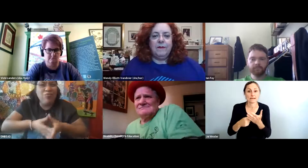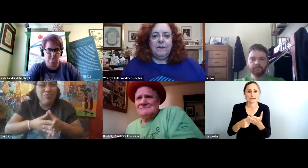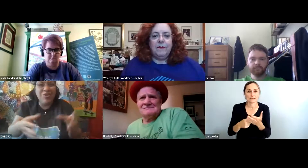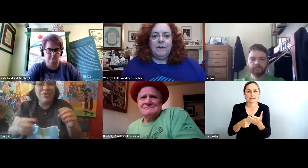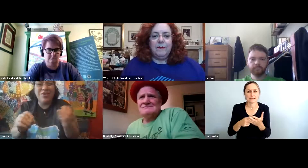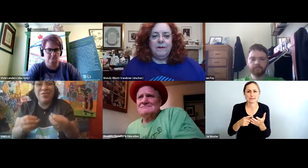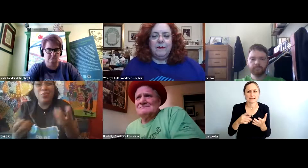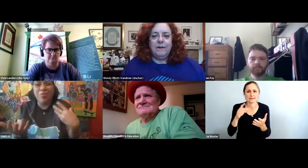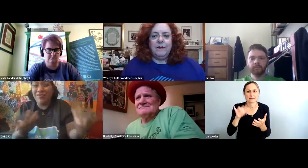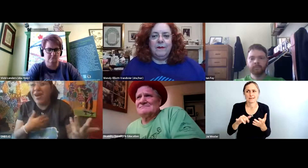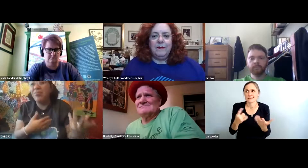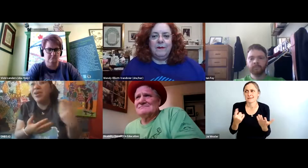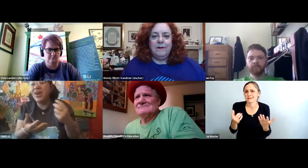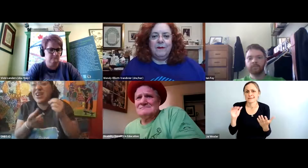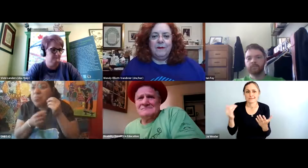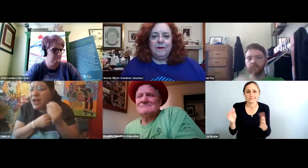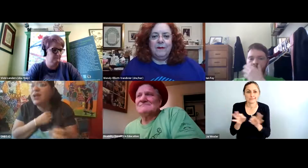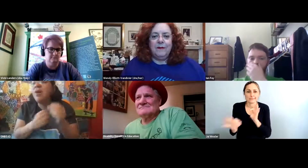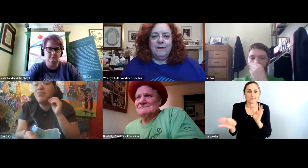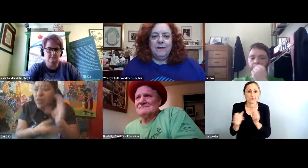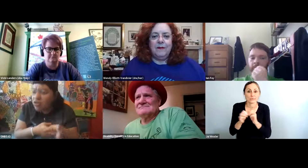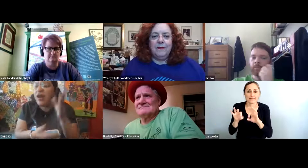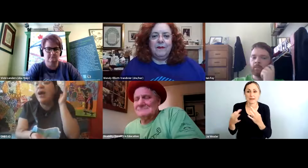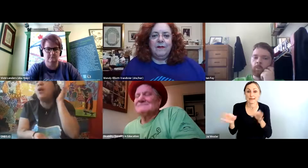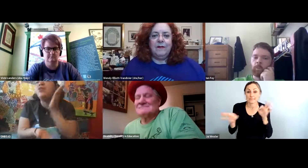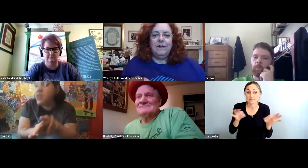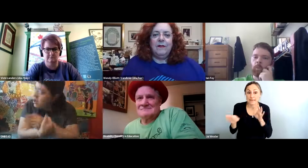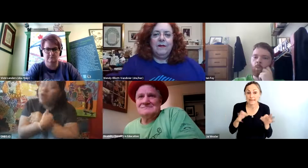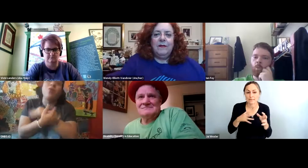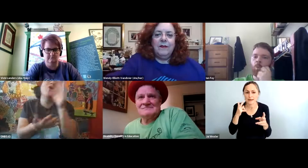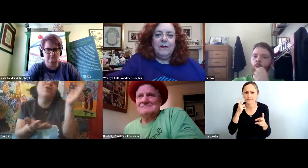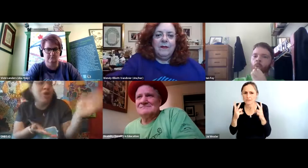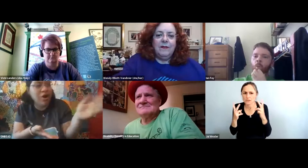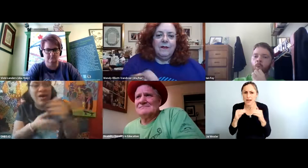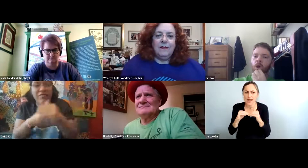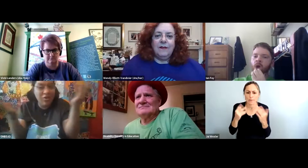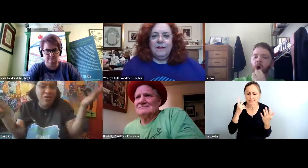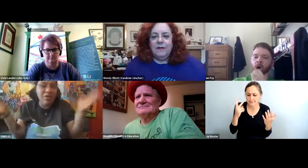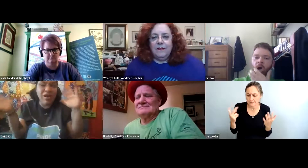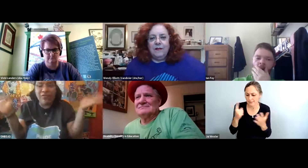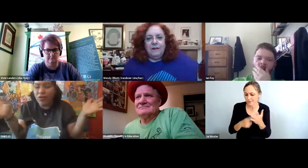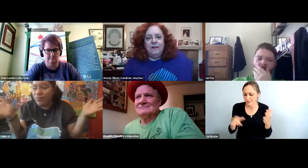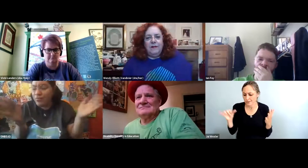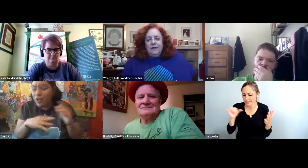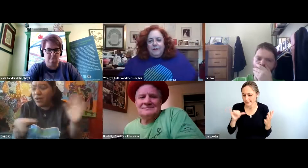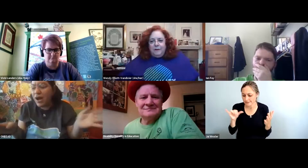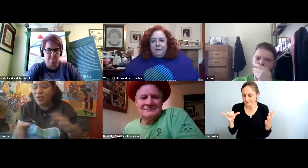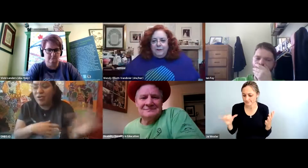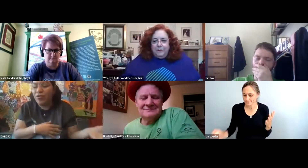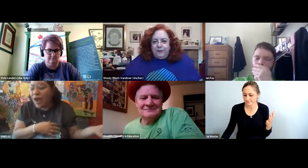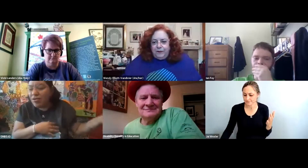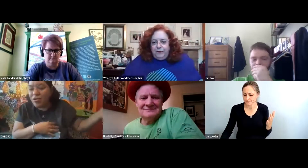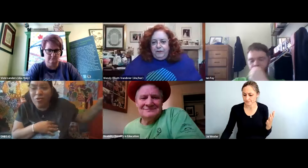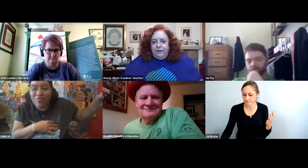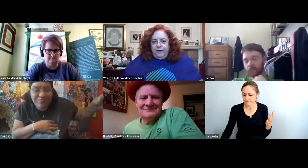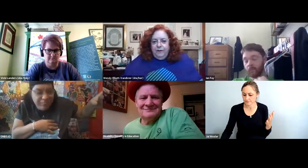even something as simple with my family, explaining my vision, how I see, what it's like, I've never got to